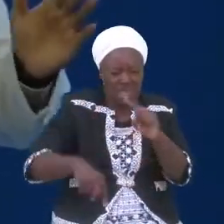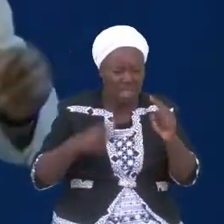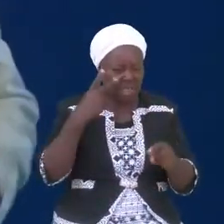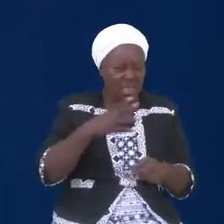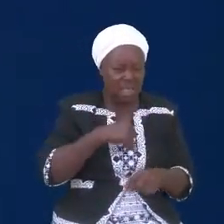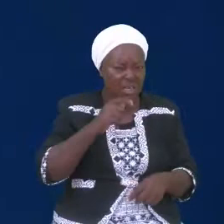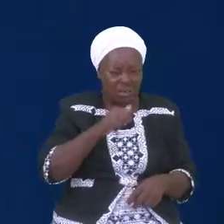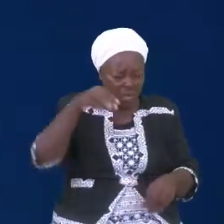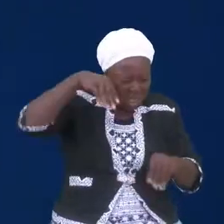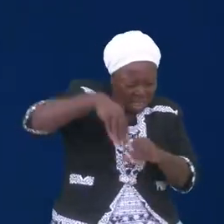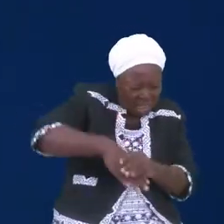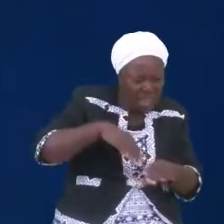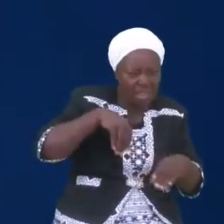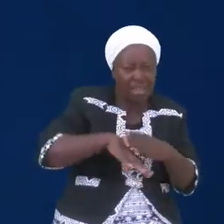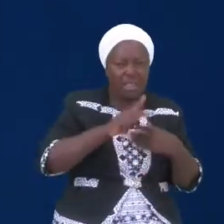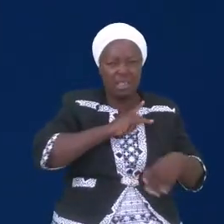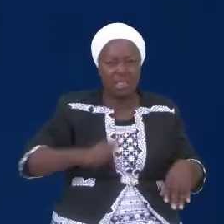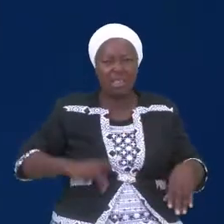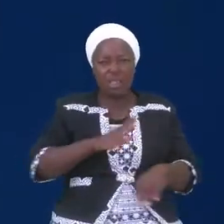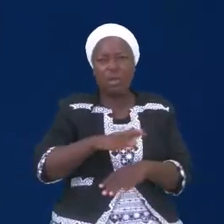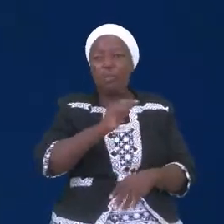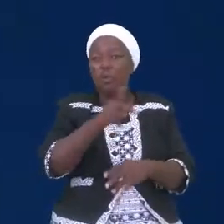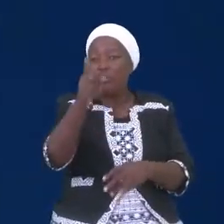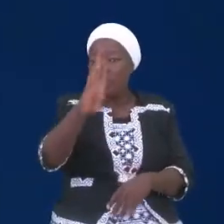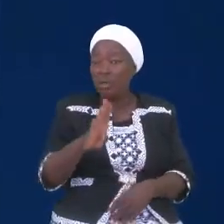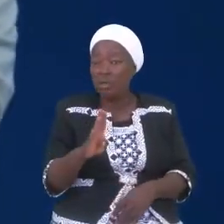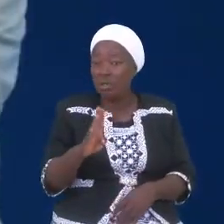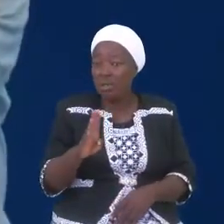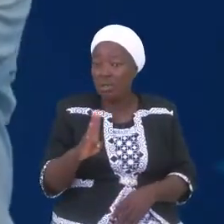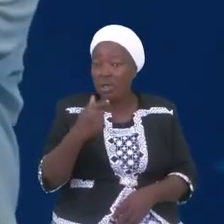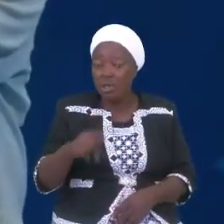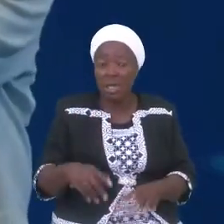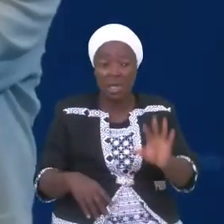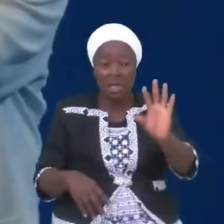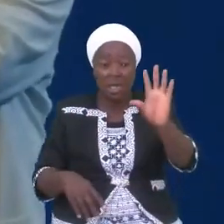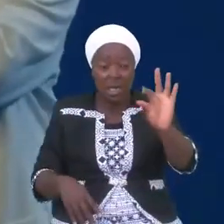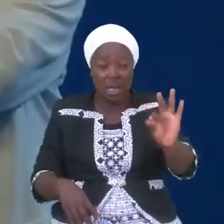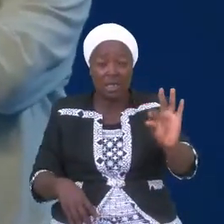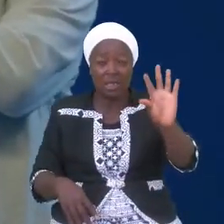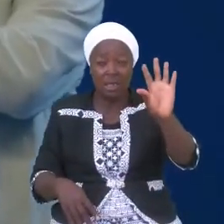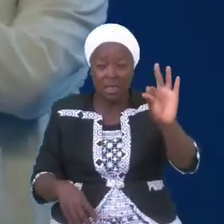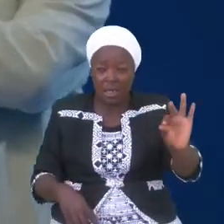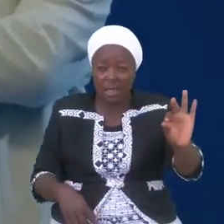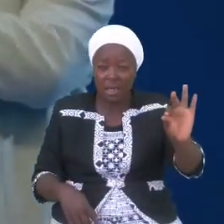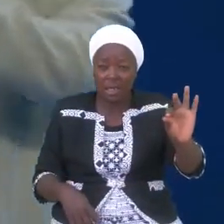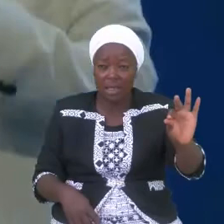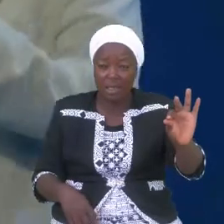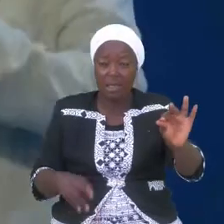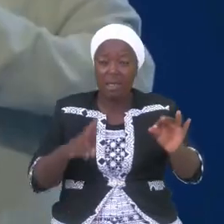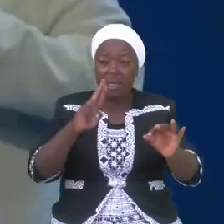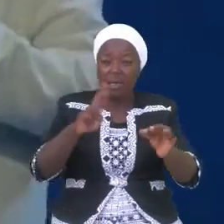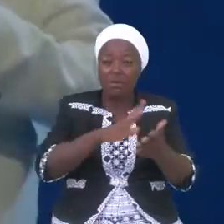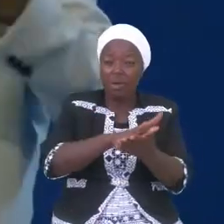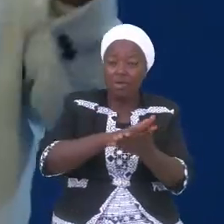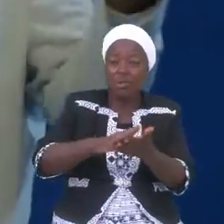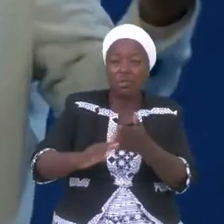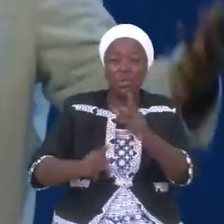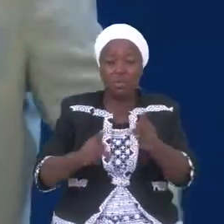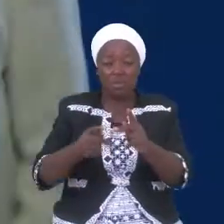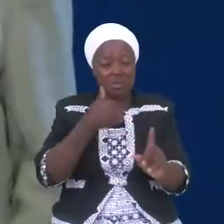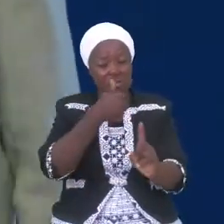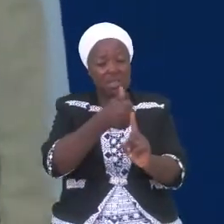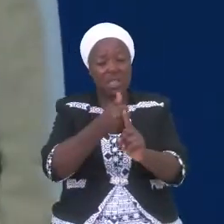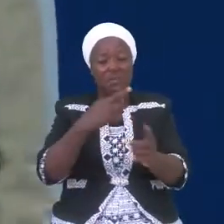enter the kingdom of God. The 99 righteous people,